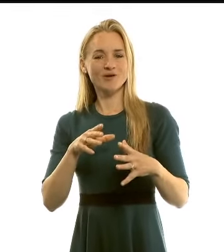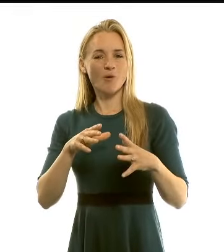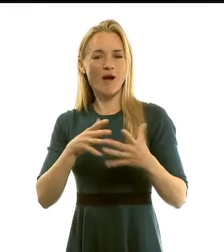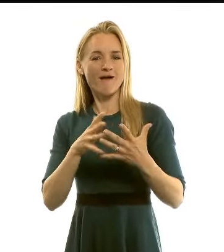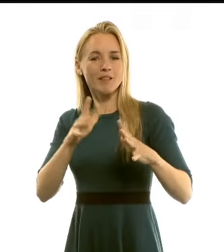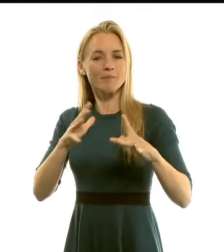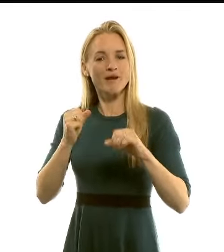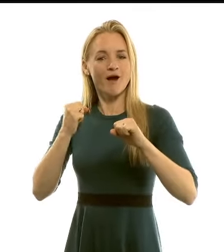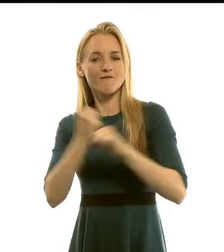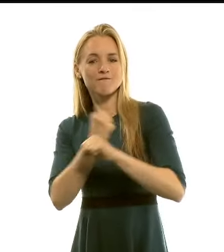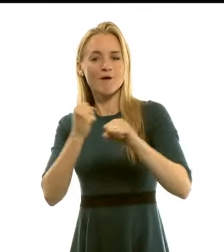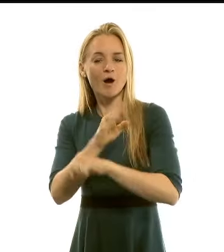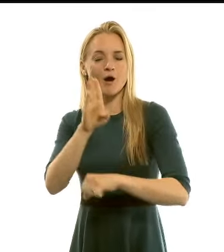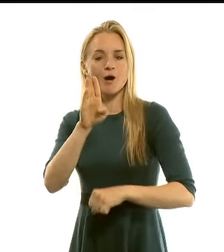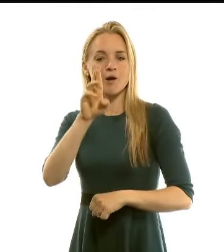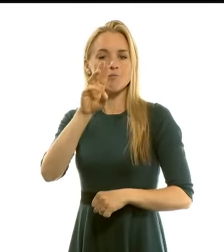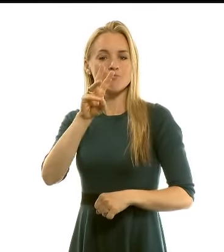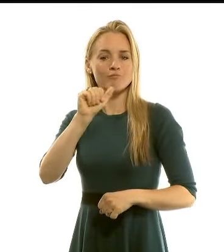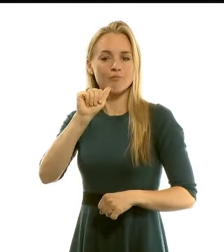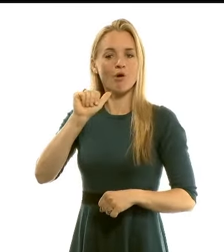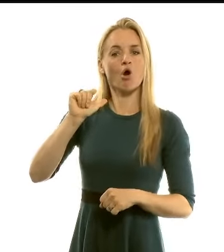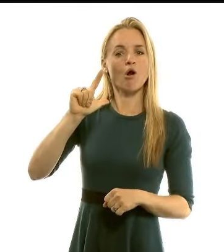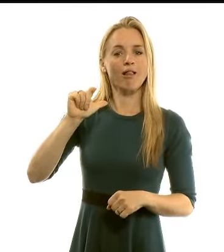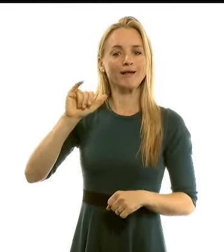News. And could this be a Jedi Knight to remember?